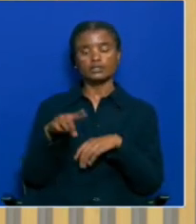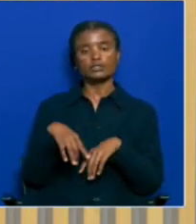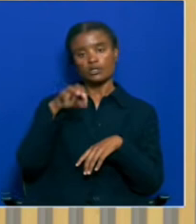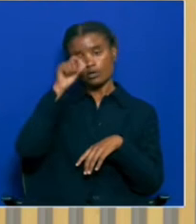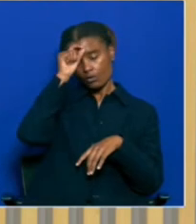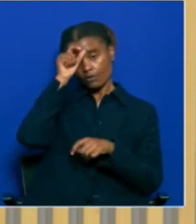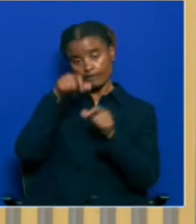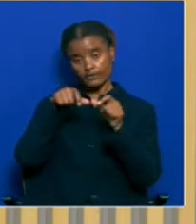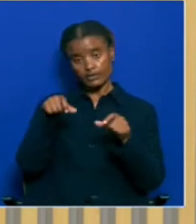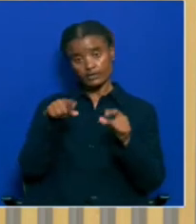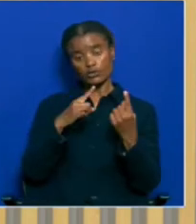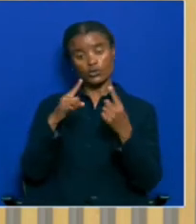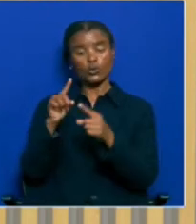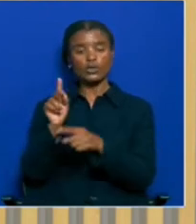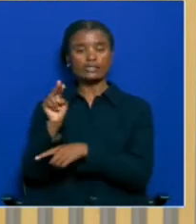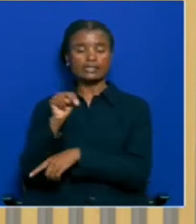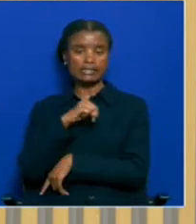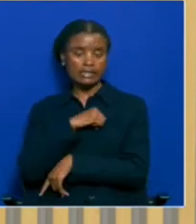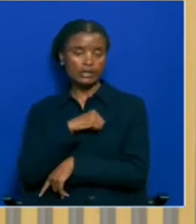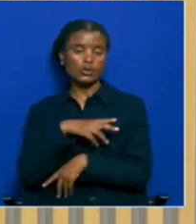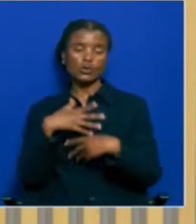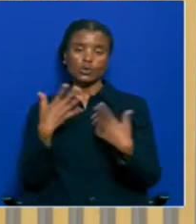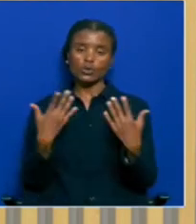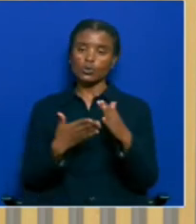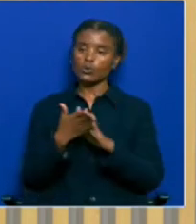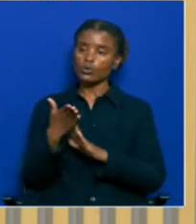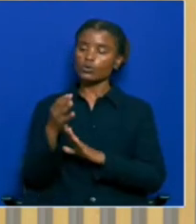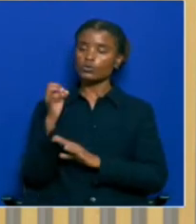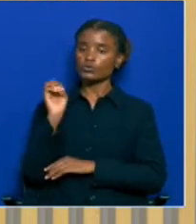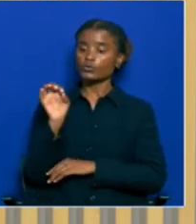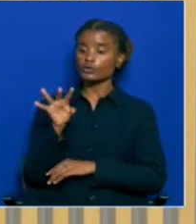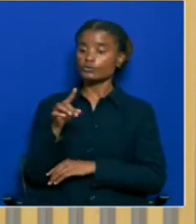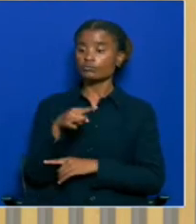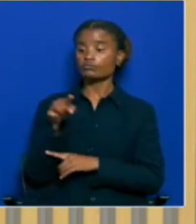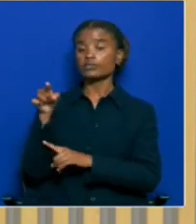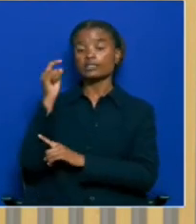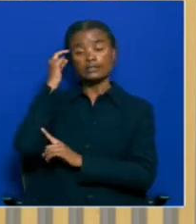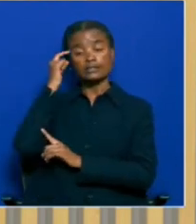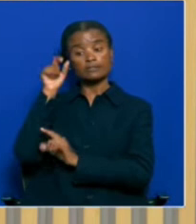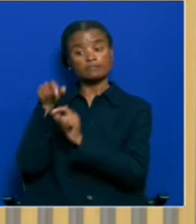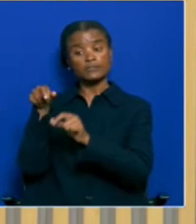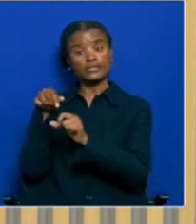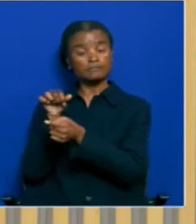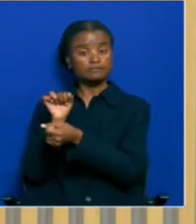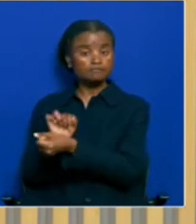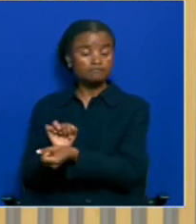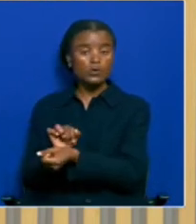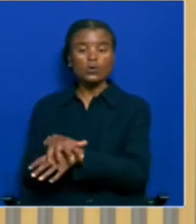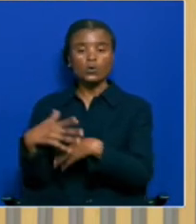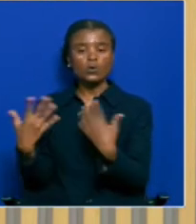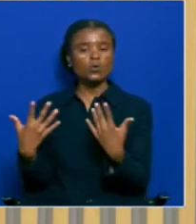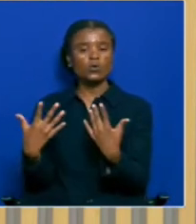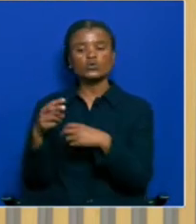Soweto to arrest a suspect and confiscate stolen goods, when you come back to EMPD